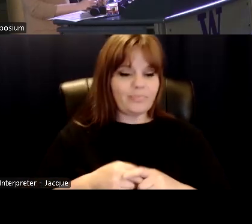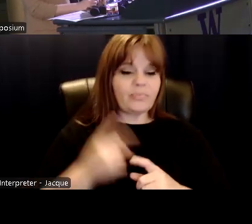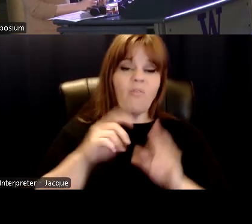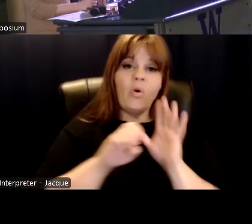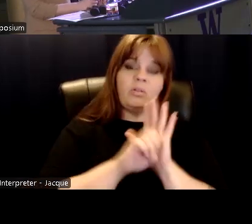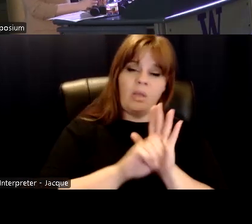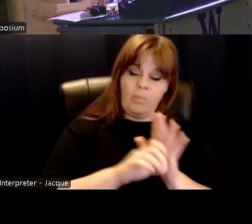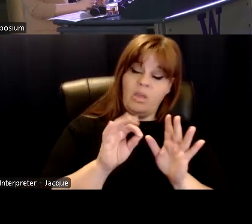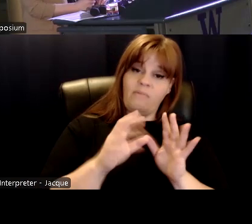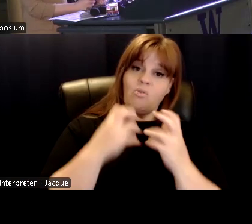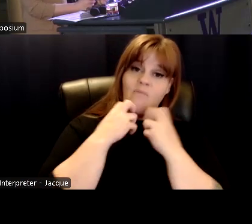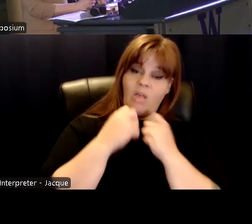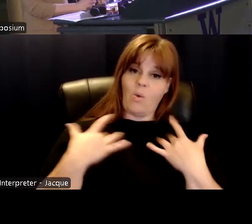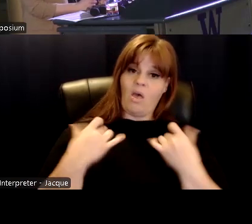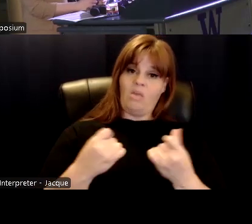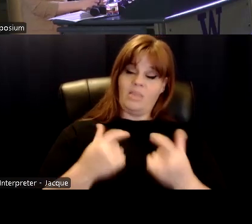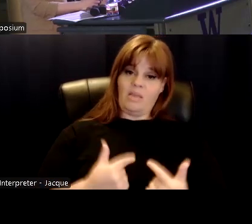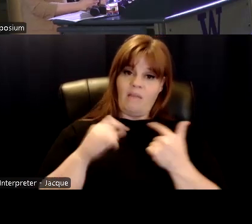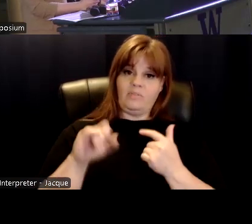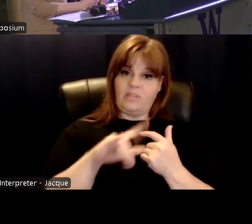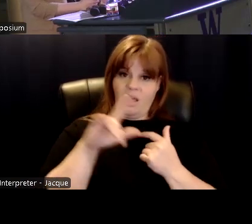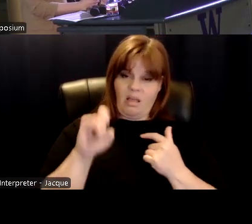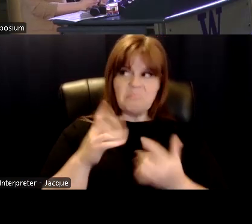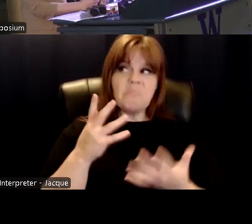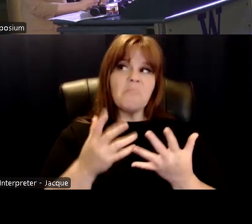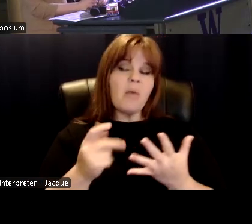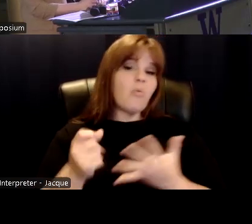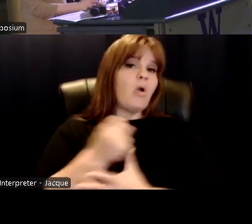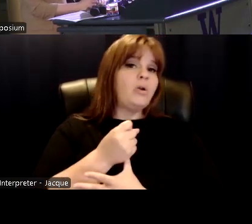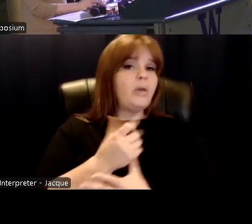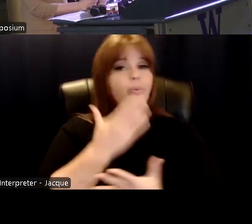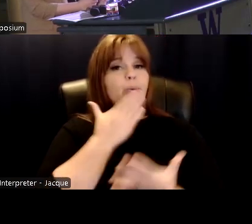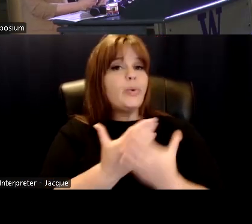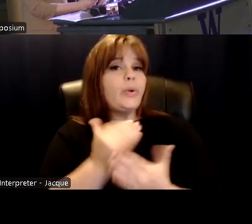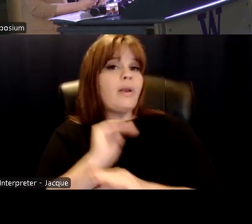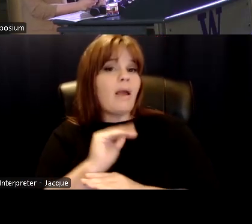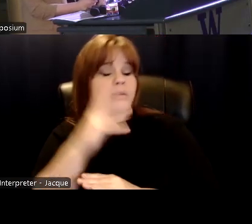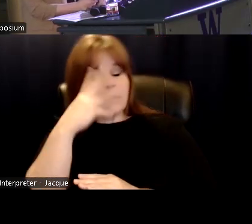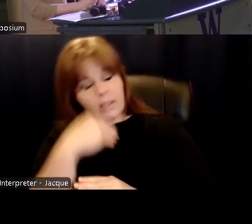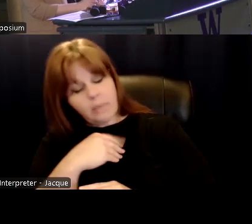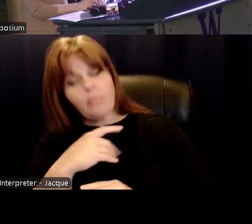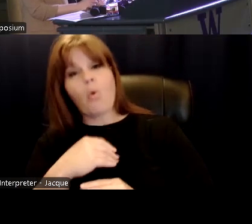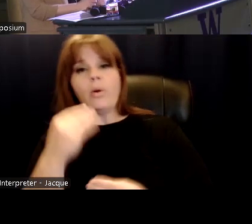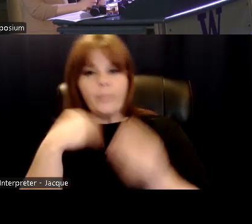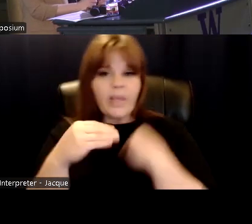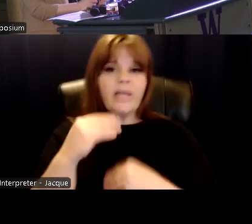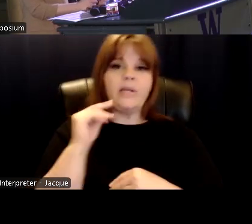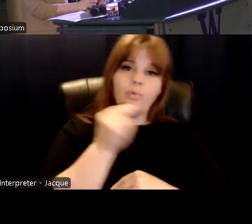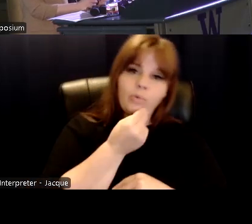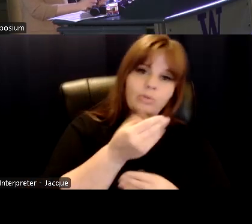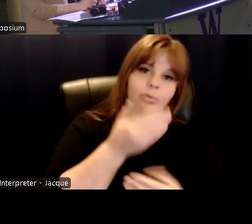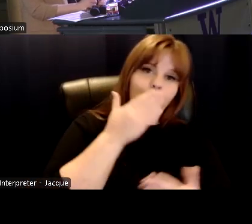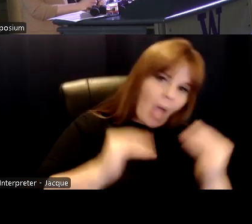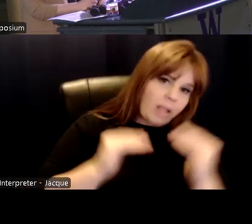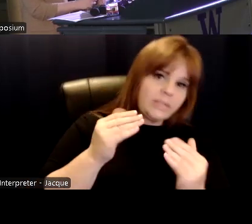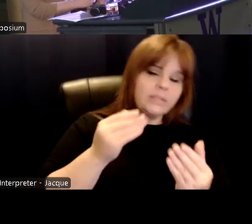a healthy lifestyle, then you might prioritize getting good night's sleep or having balanced meals. Or if you value